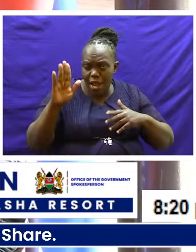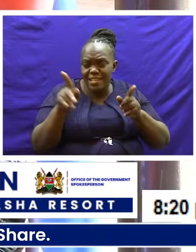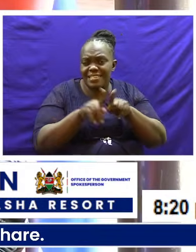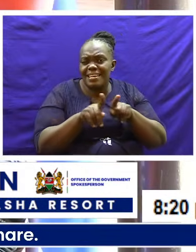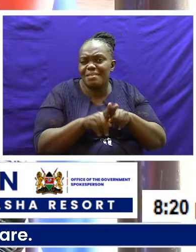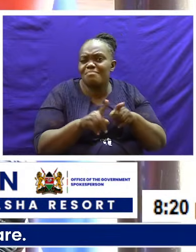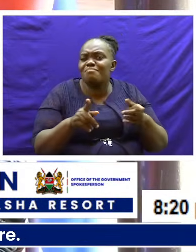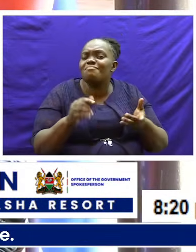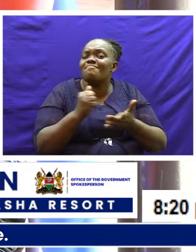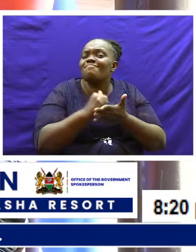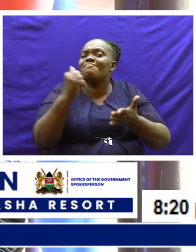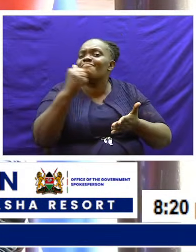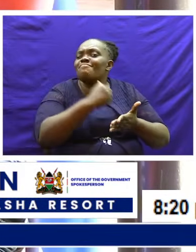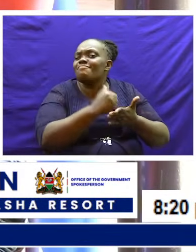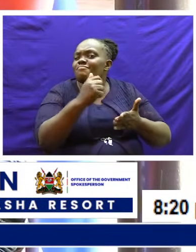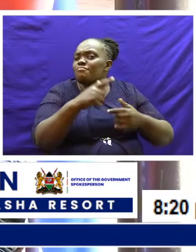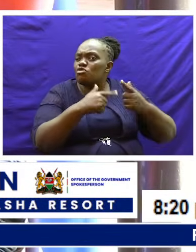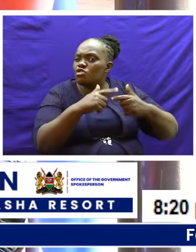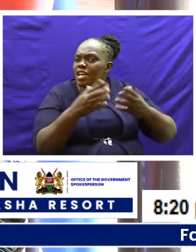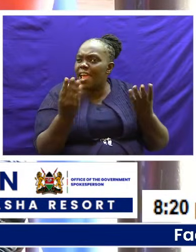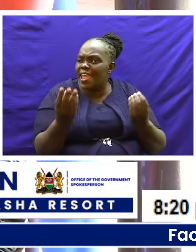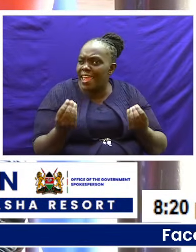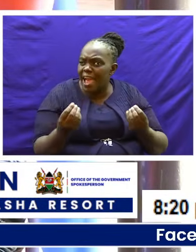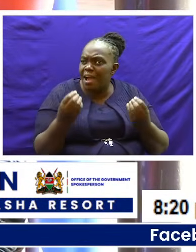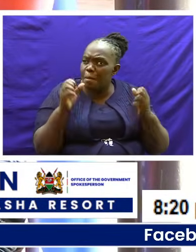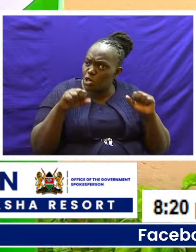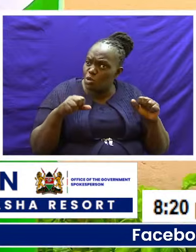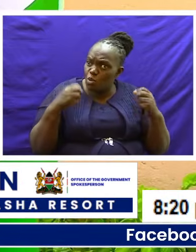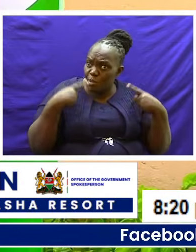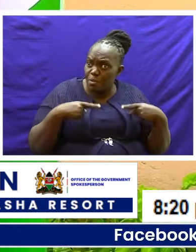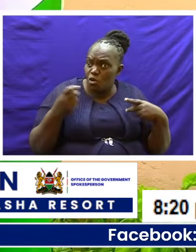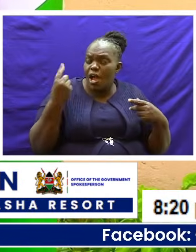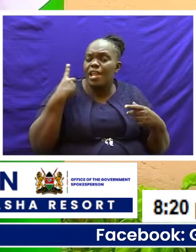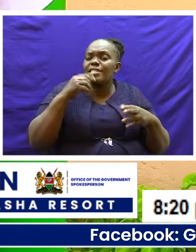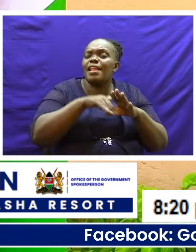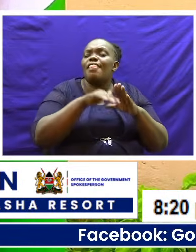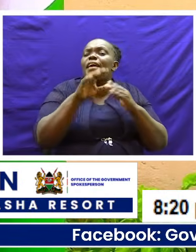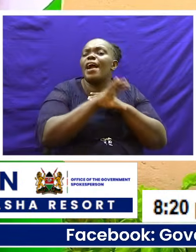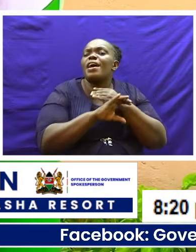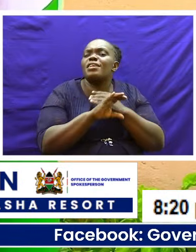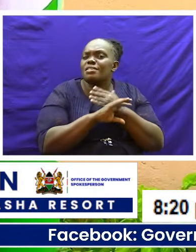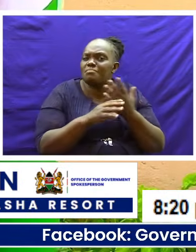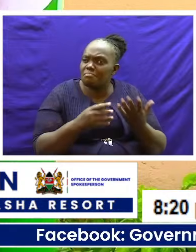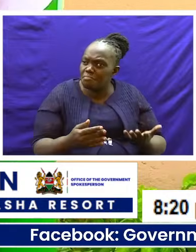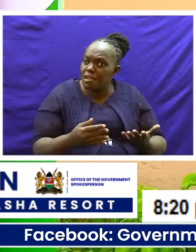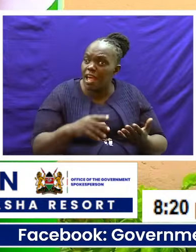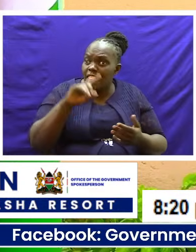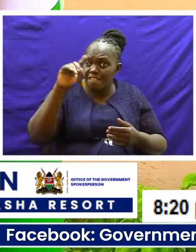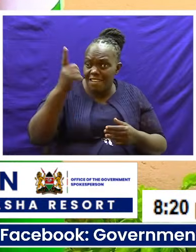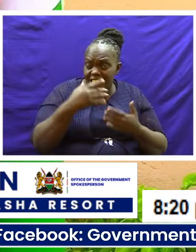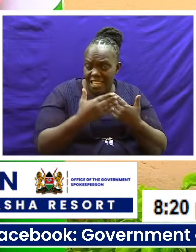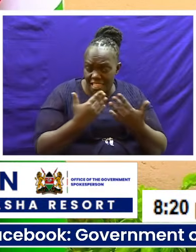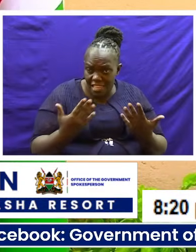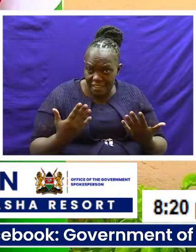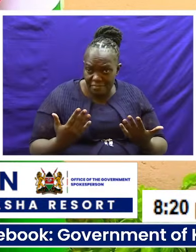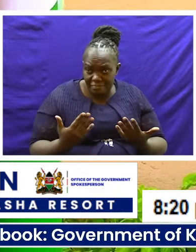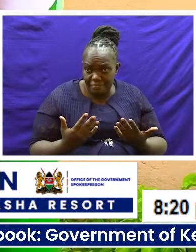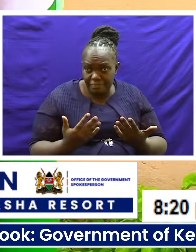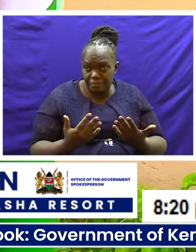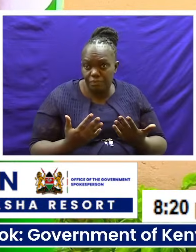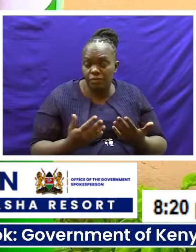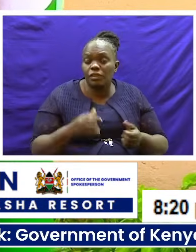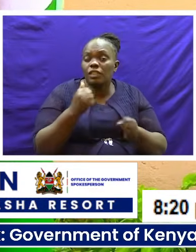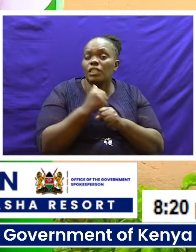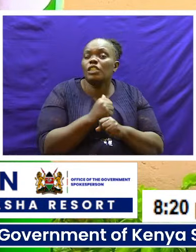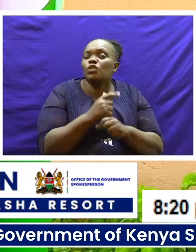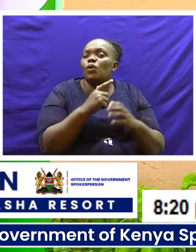the placement process easier and more understandable for learners across the country? Yeah. So the first thing that we